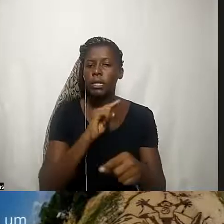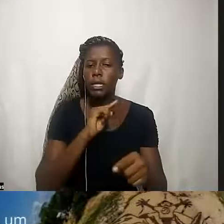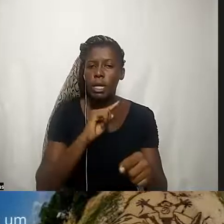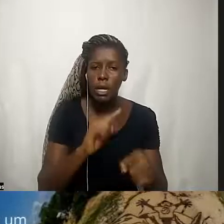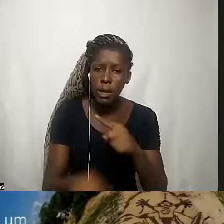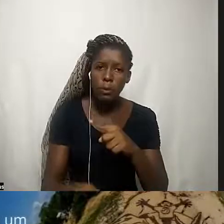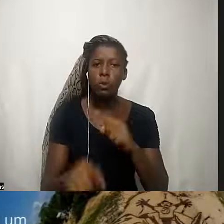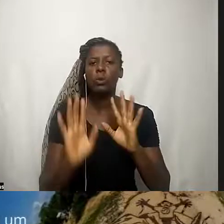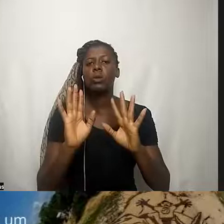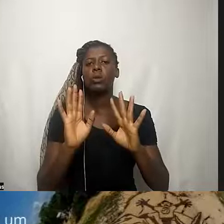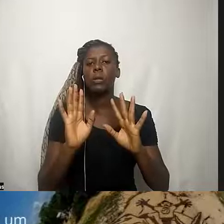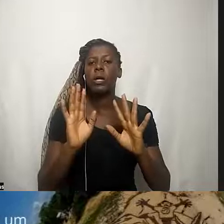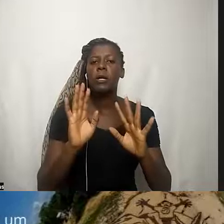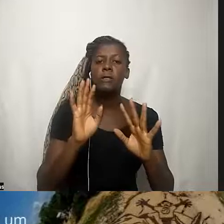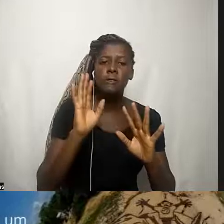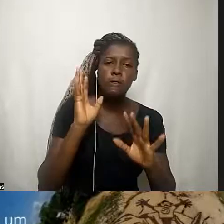Albatroz capture.